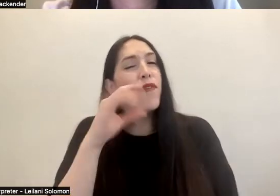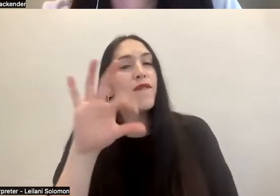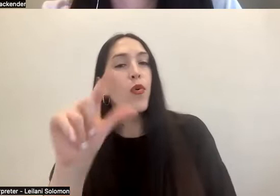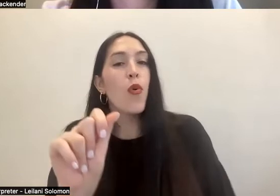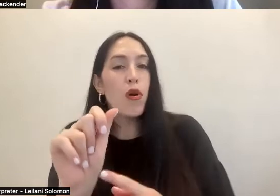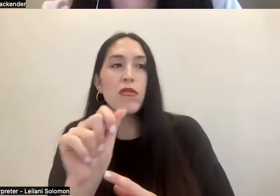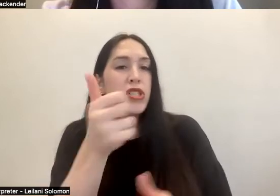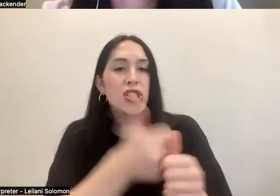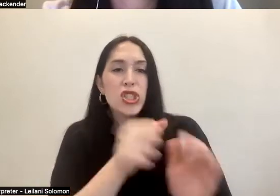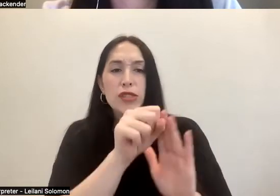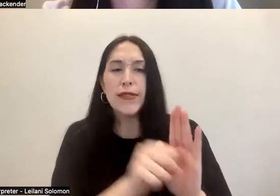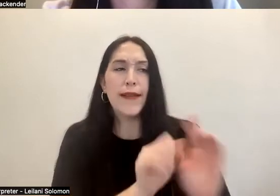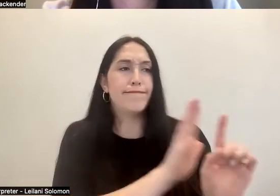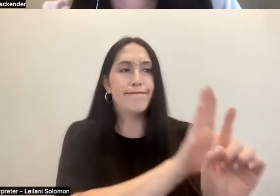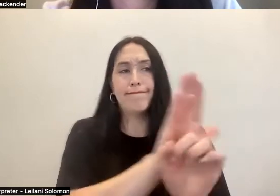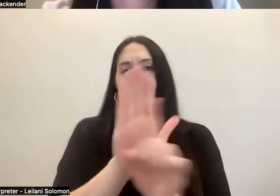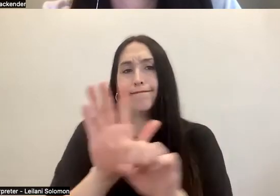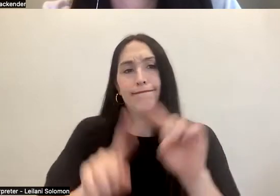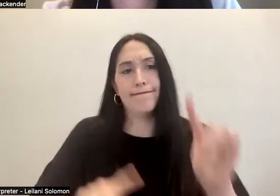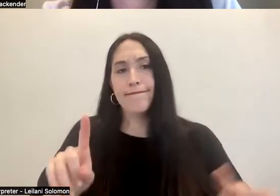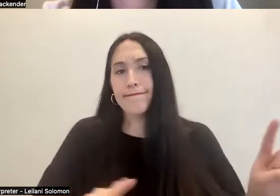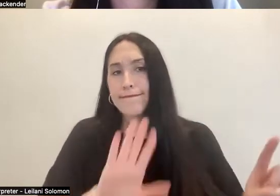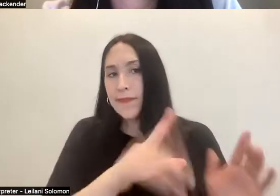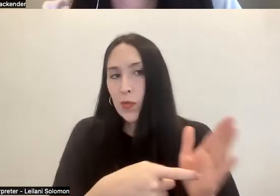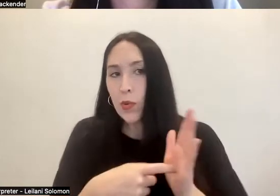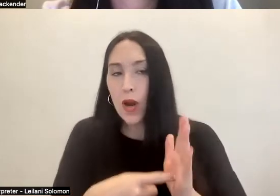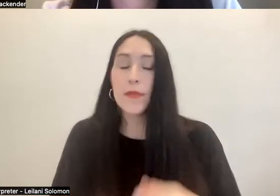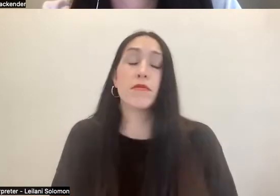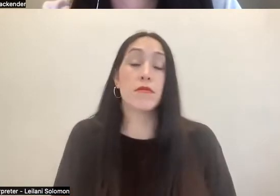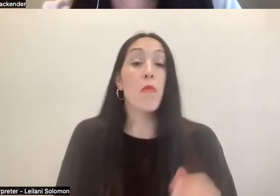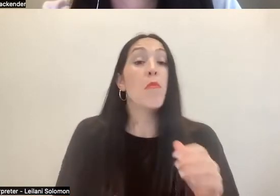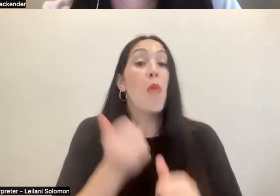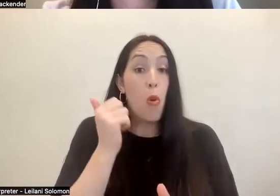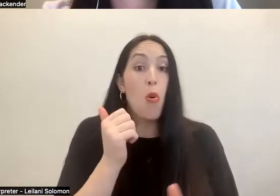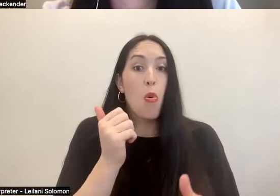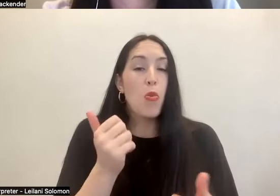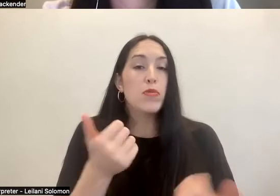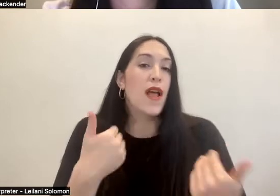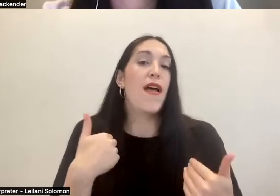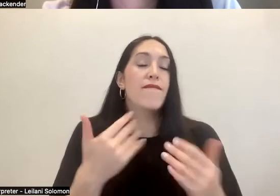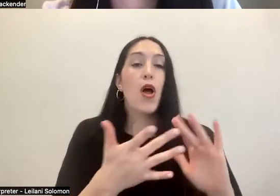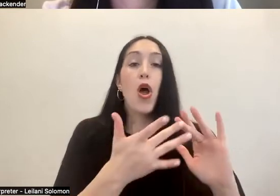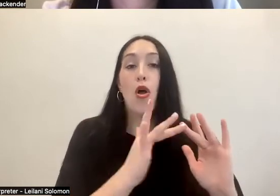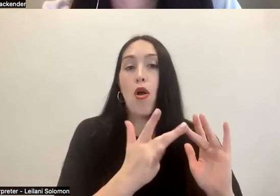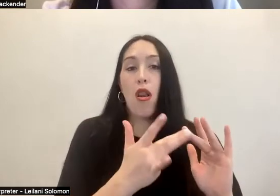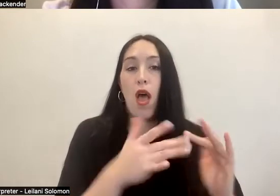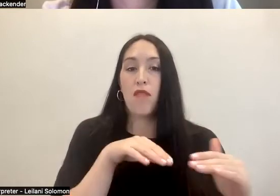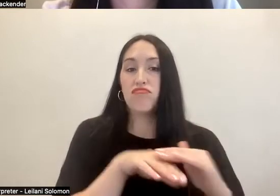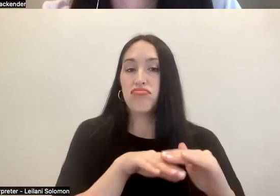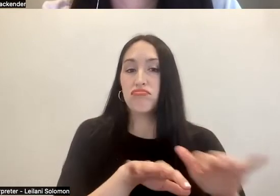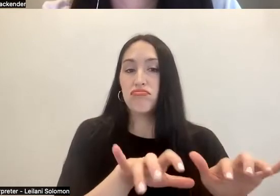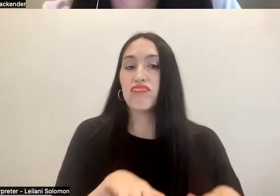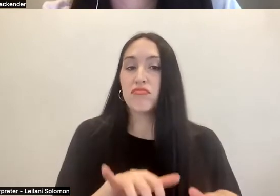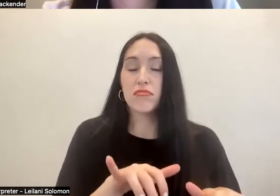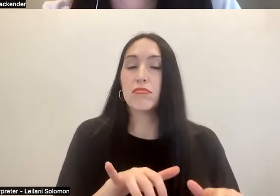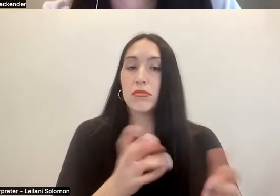program. Most of them are set up to do online enrollment, and we're in the same boat where if you want to start the account,